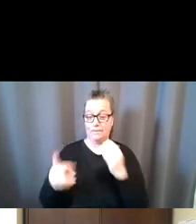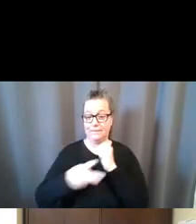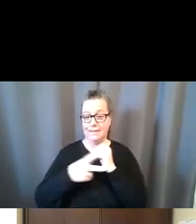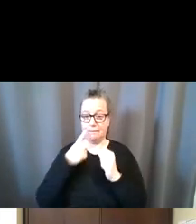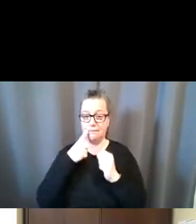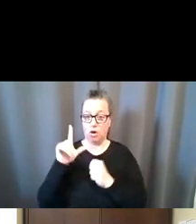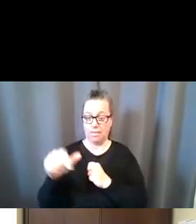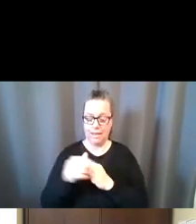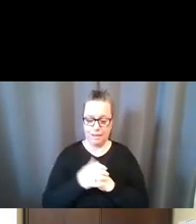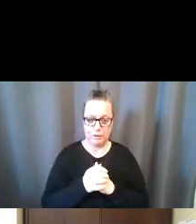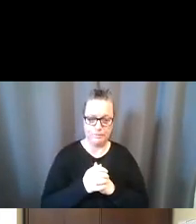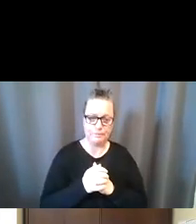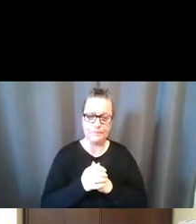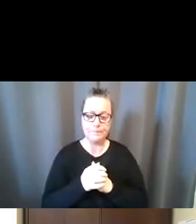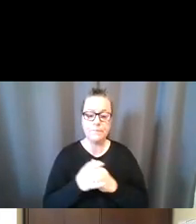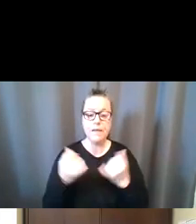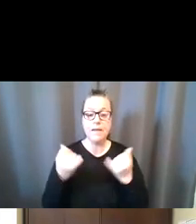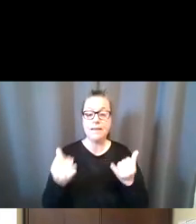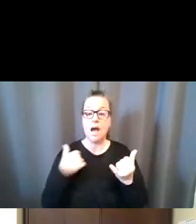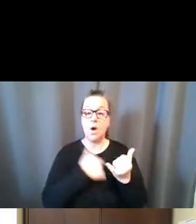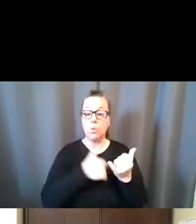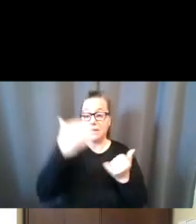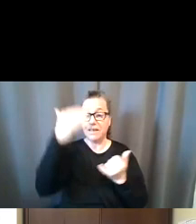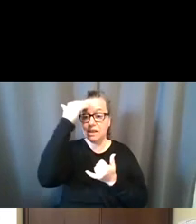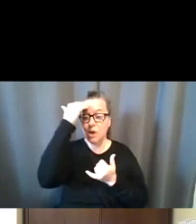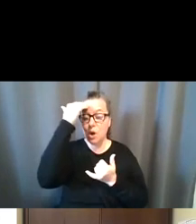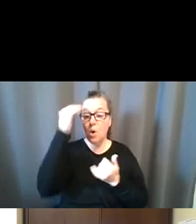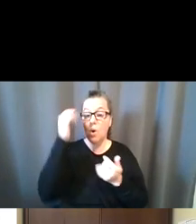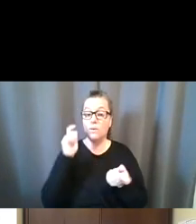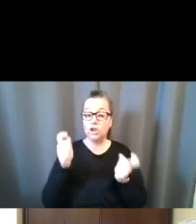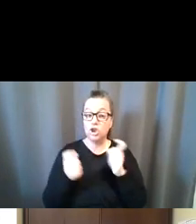later. Now, we know that change is,